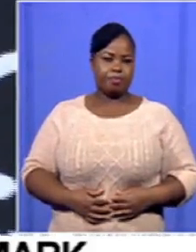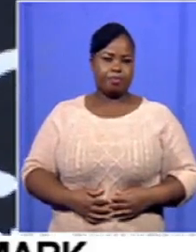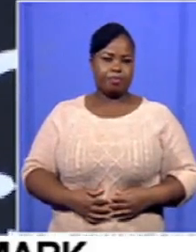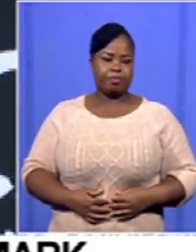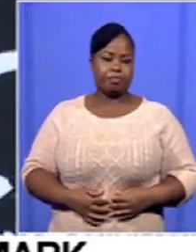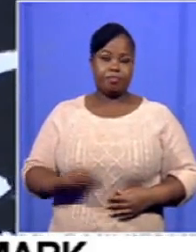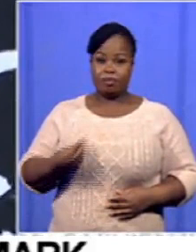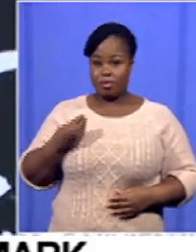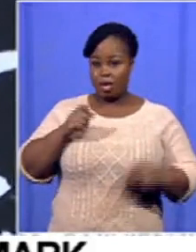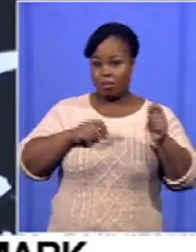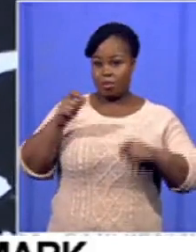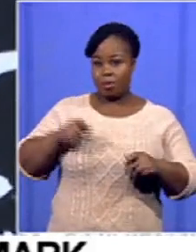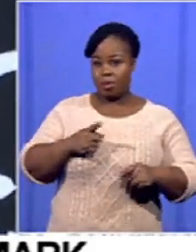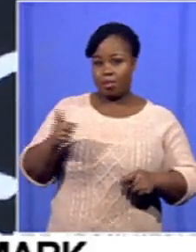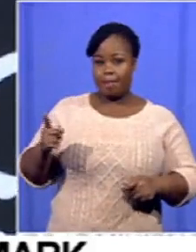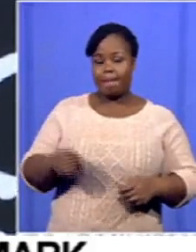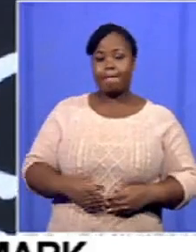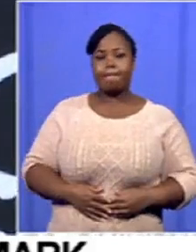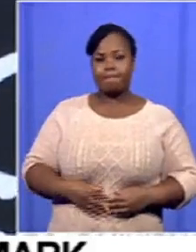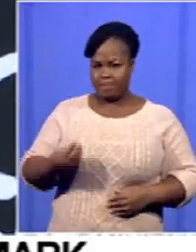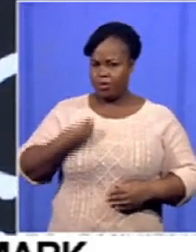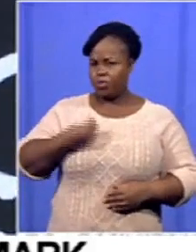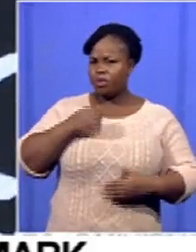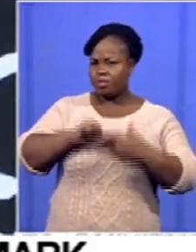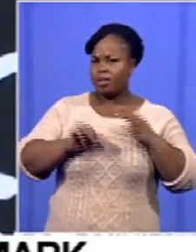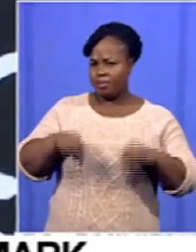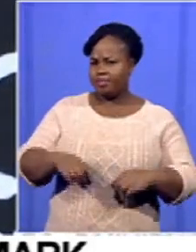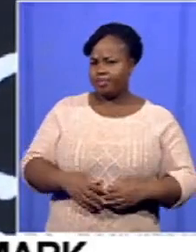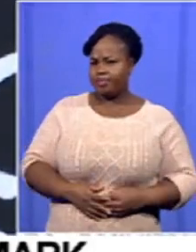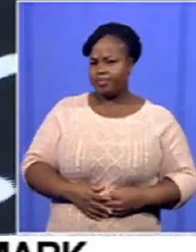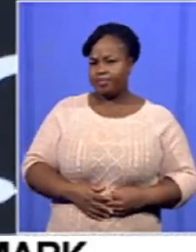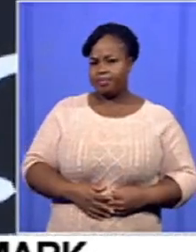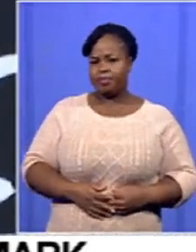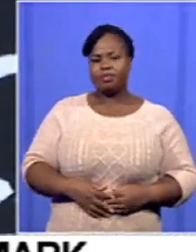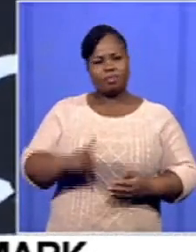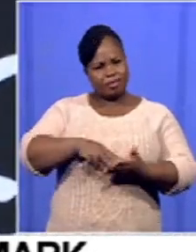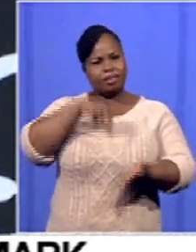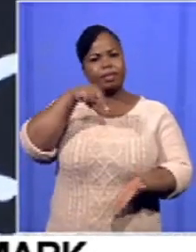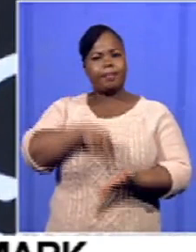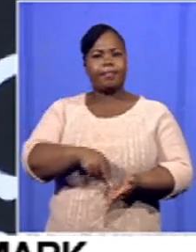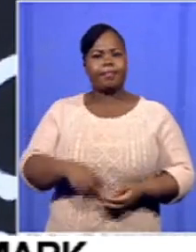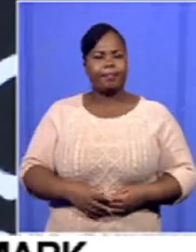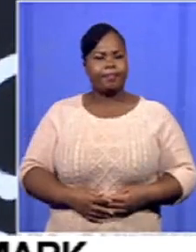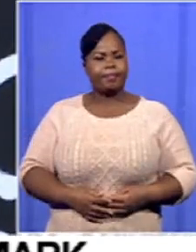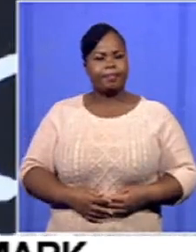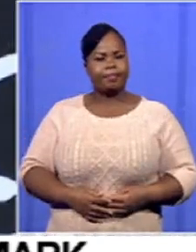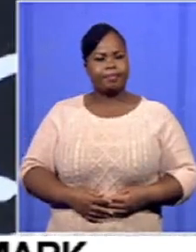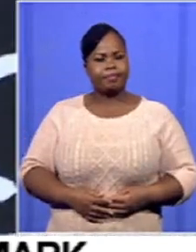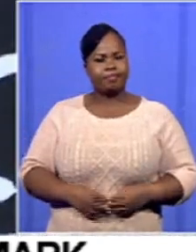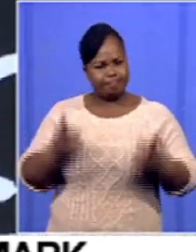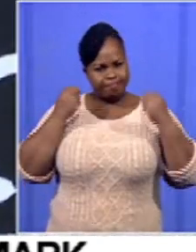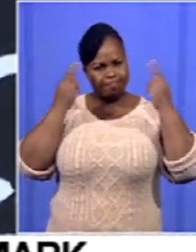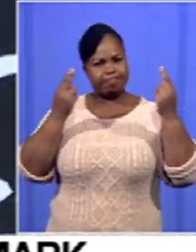Young people, it's Youth Month again. Young people stand up. Young people rise